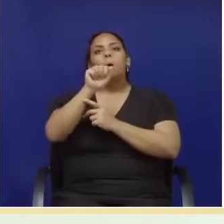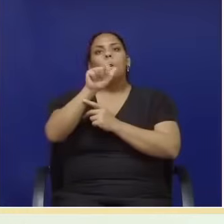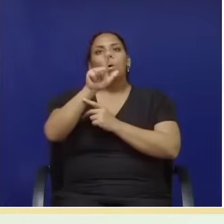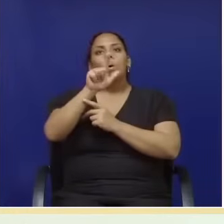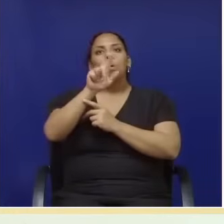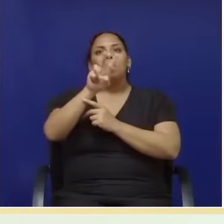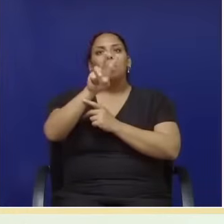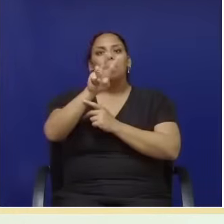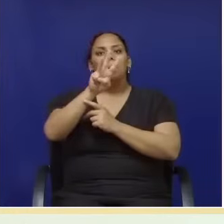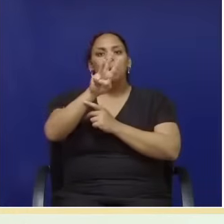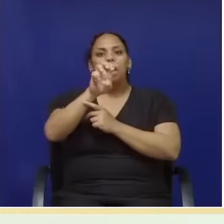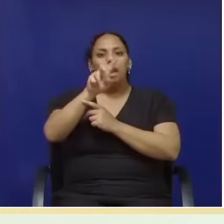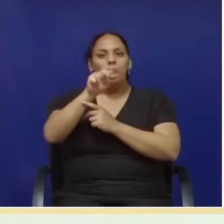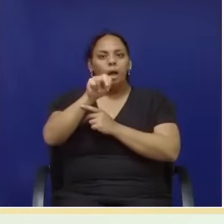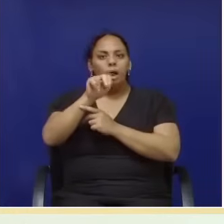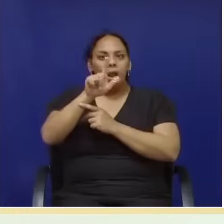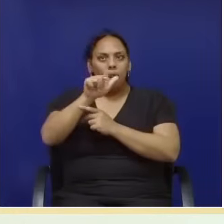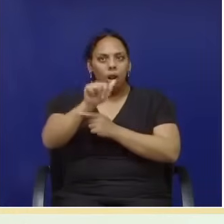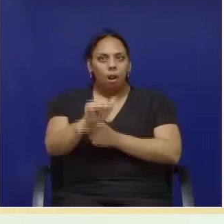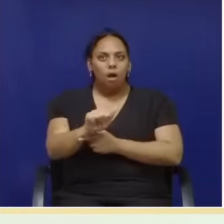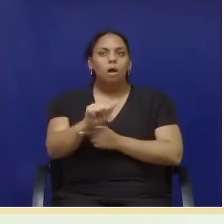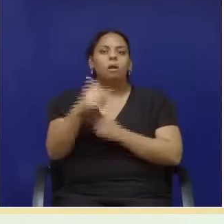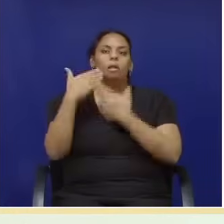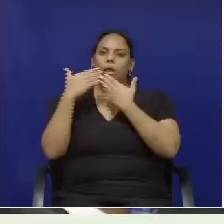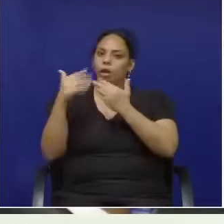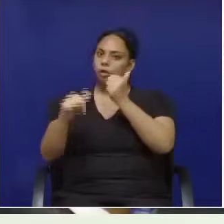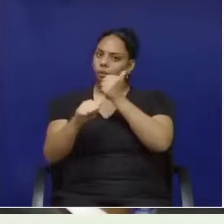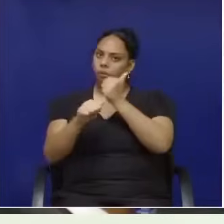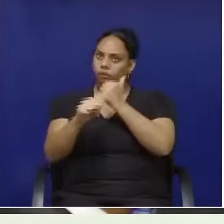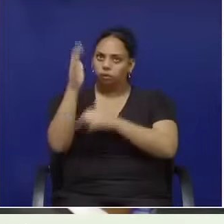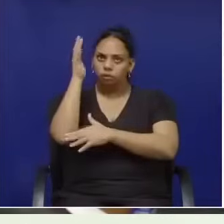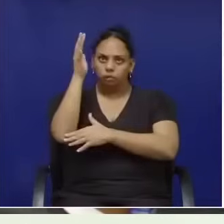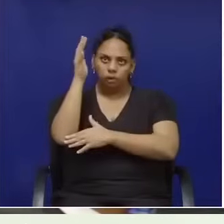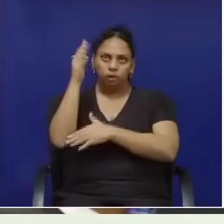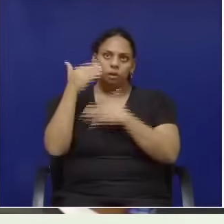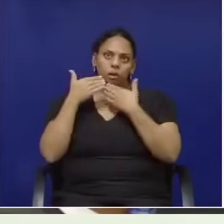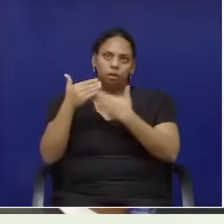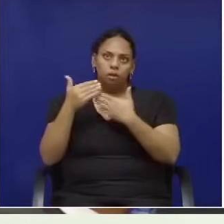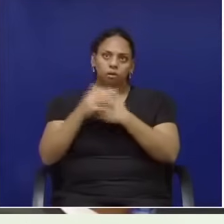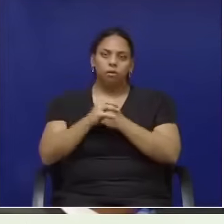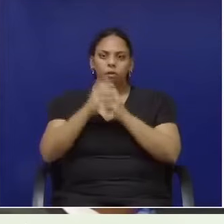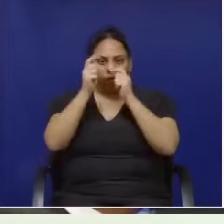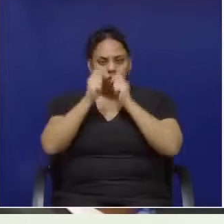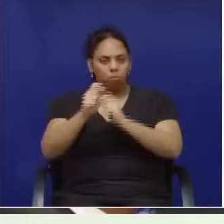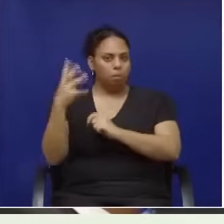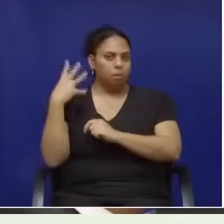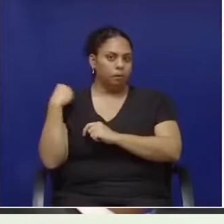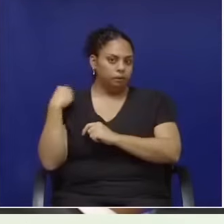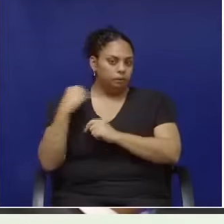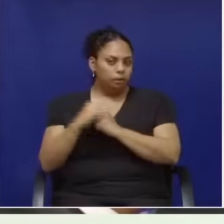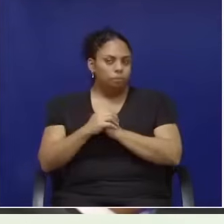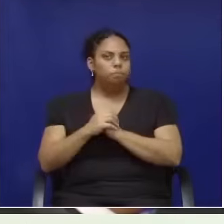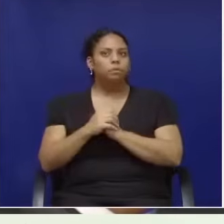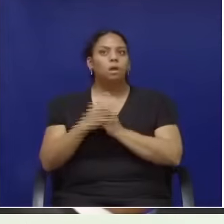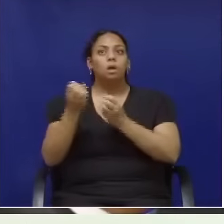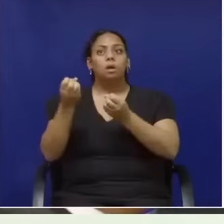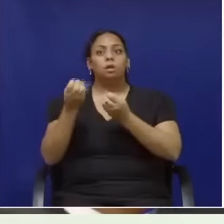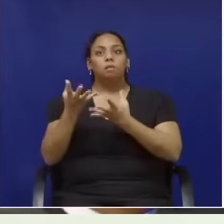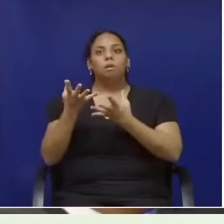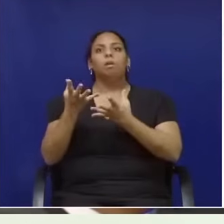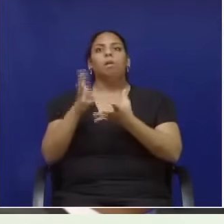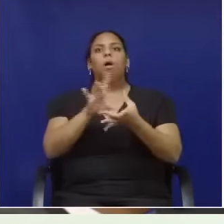Honourable Thank Kubuka. you, Deputy Speaker. Honourable Minister, given the